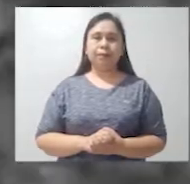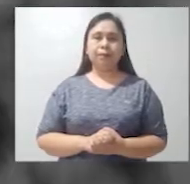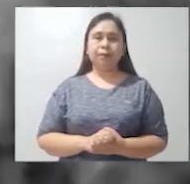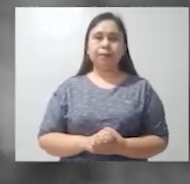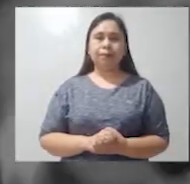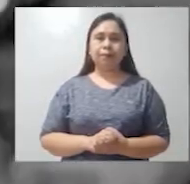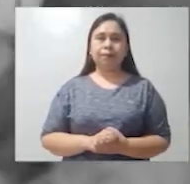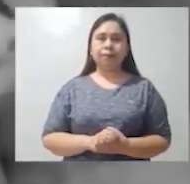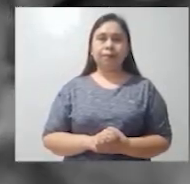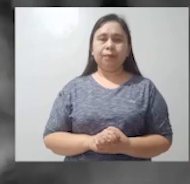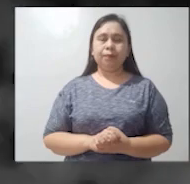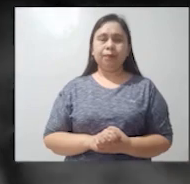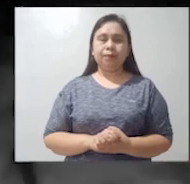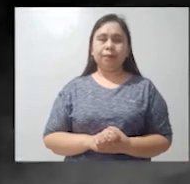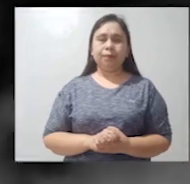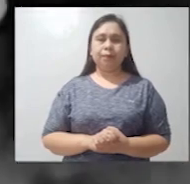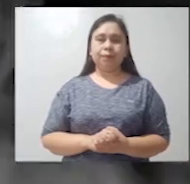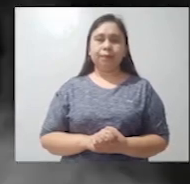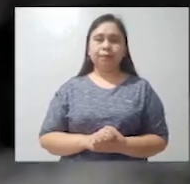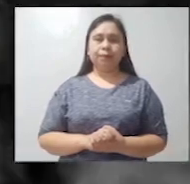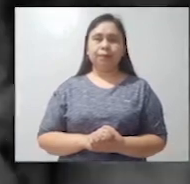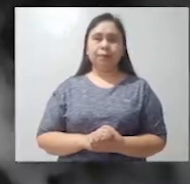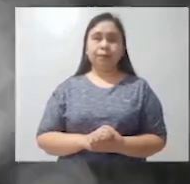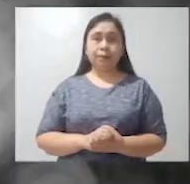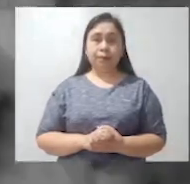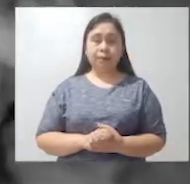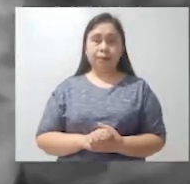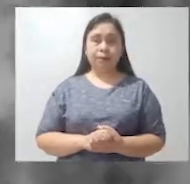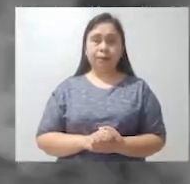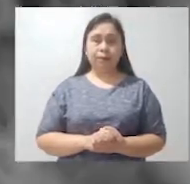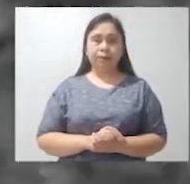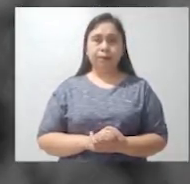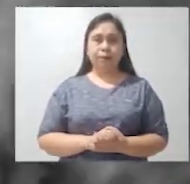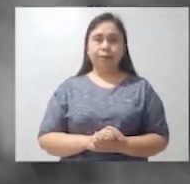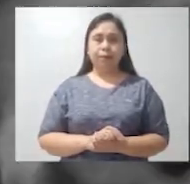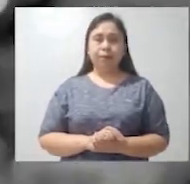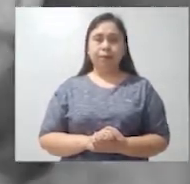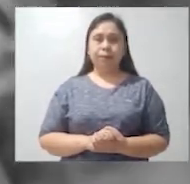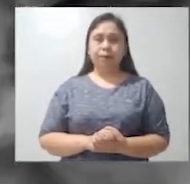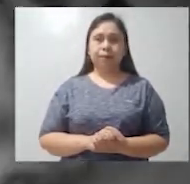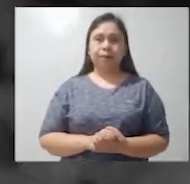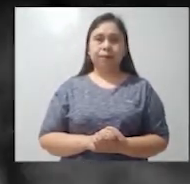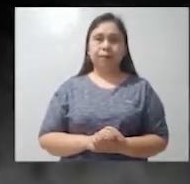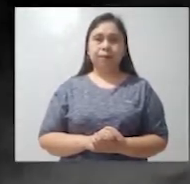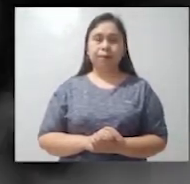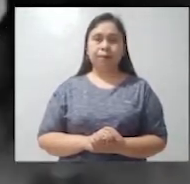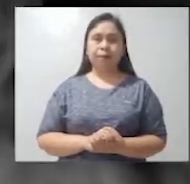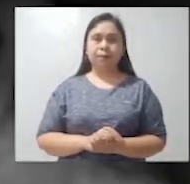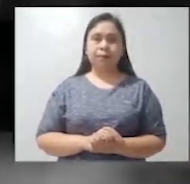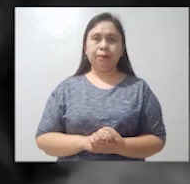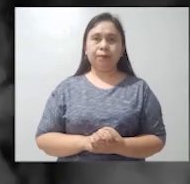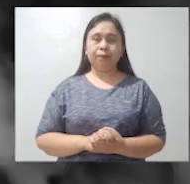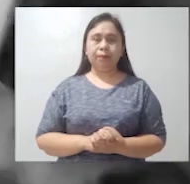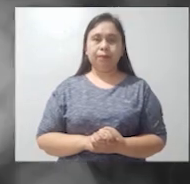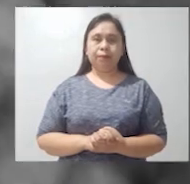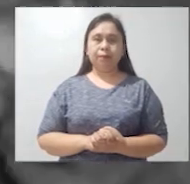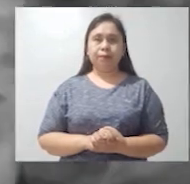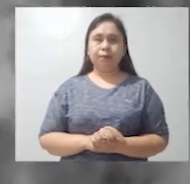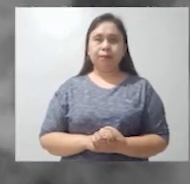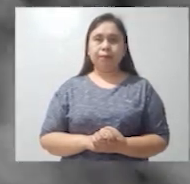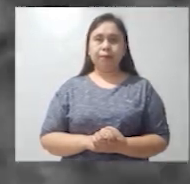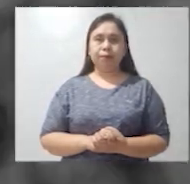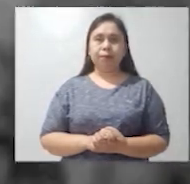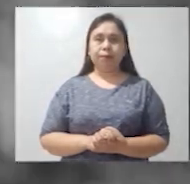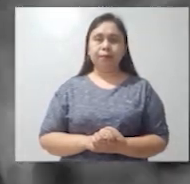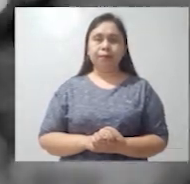Sublimation is when a solid goes directly to a gas and skips the liquid phase. Underneath this